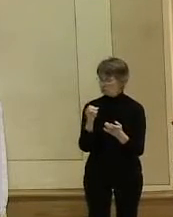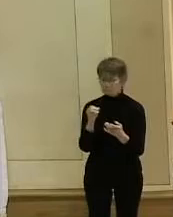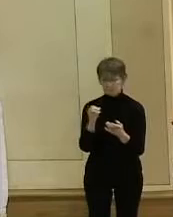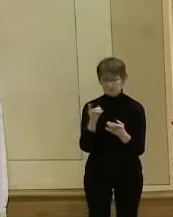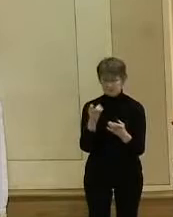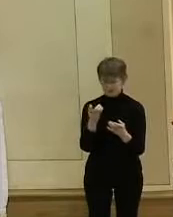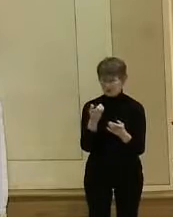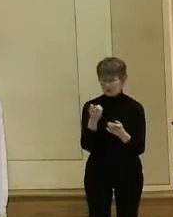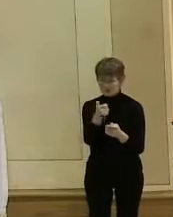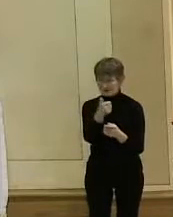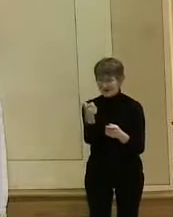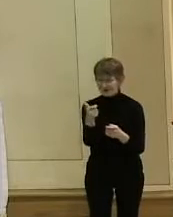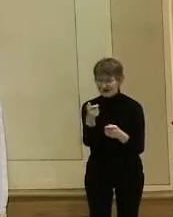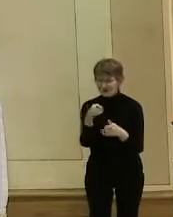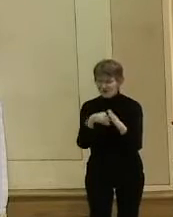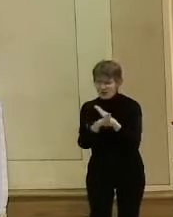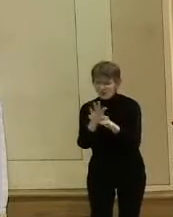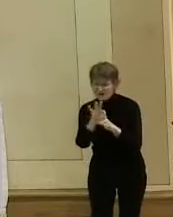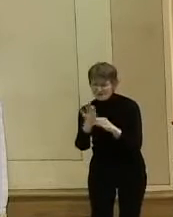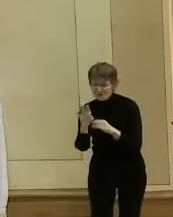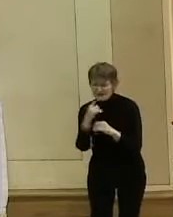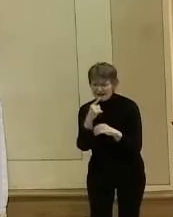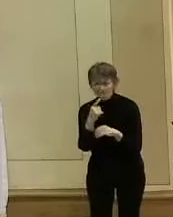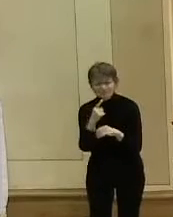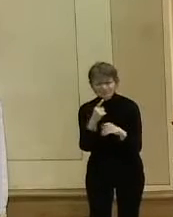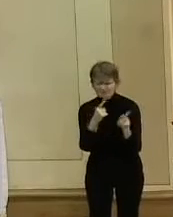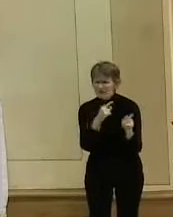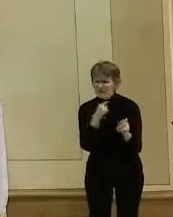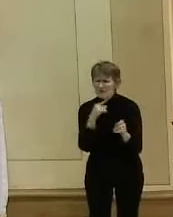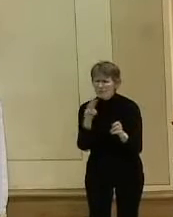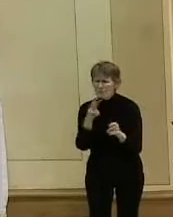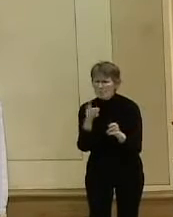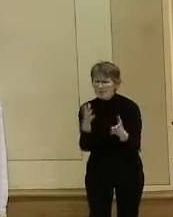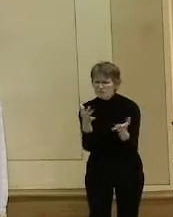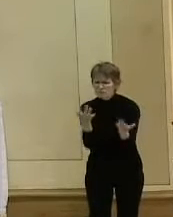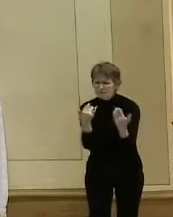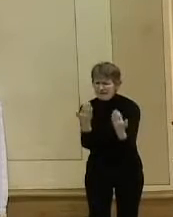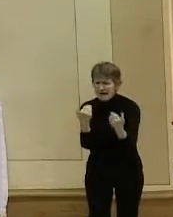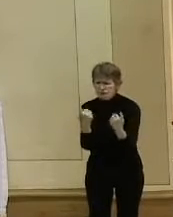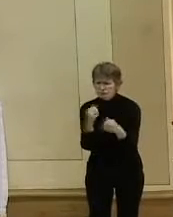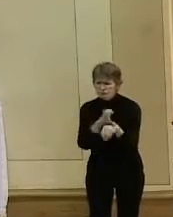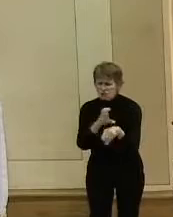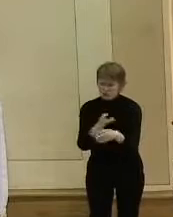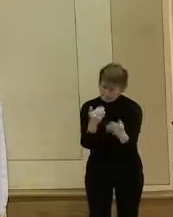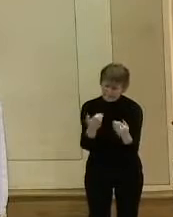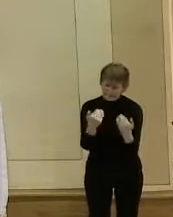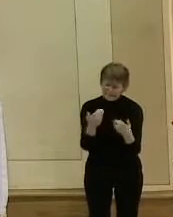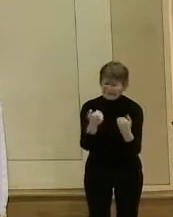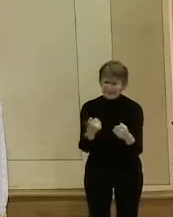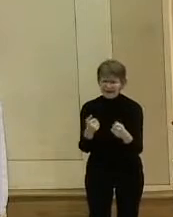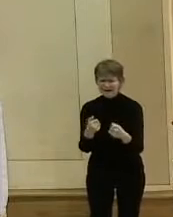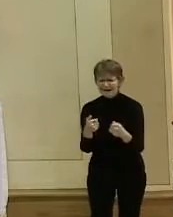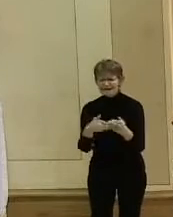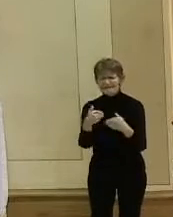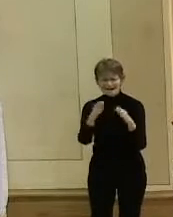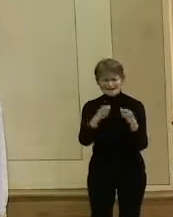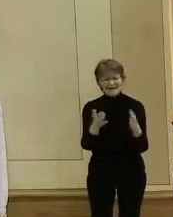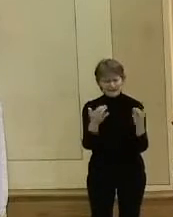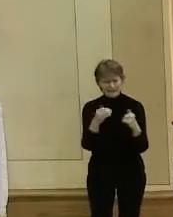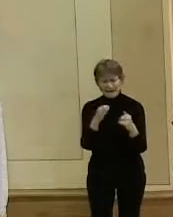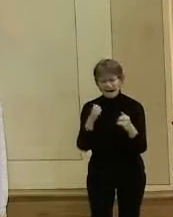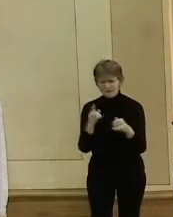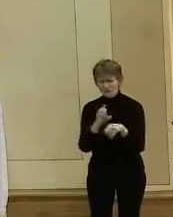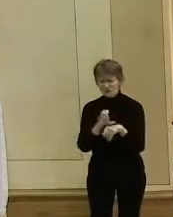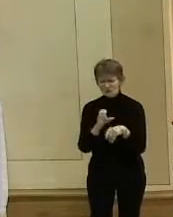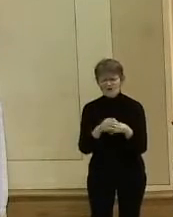give a little reminder? I'd say, Father Wilhelm, want to have a shout out? We all get to come back to Mass again next Sunday, all right? So